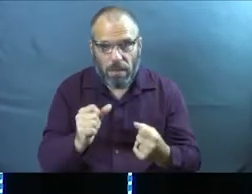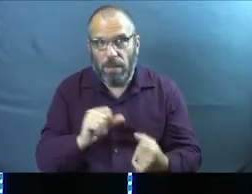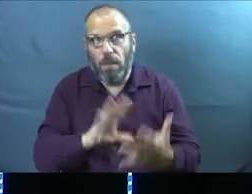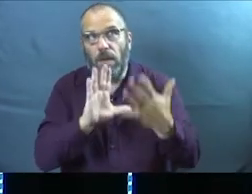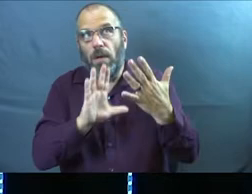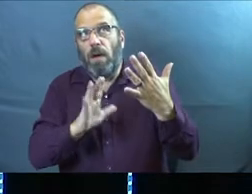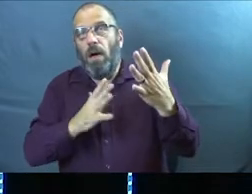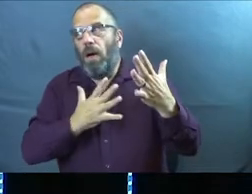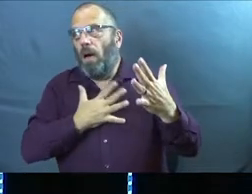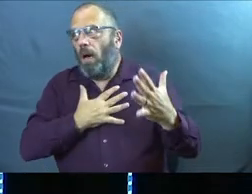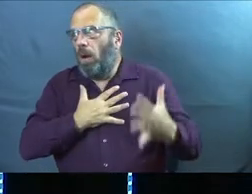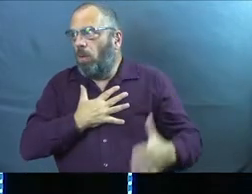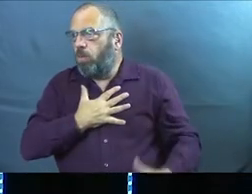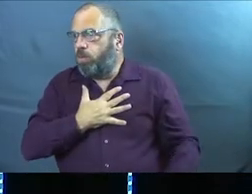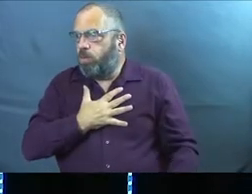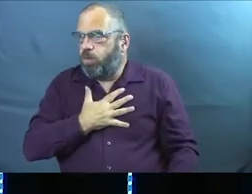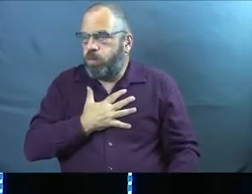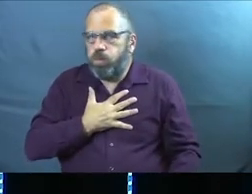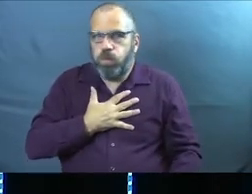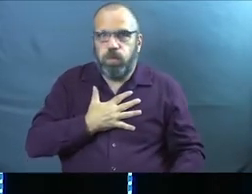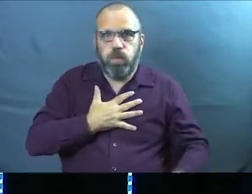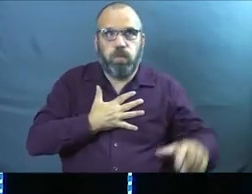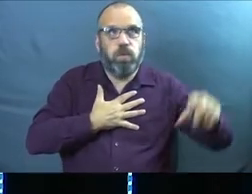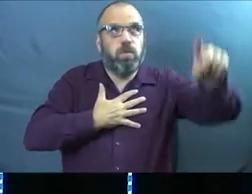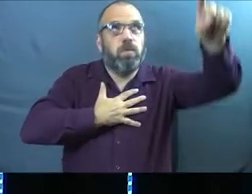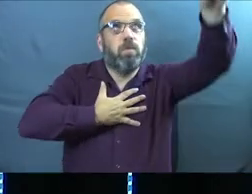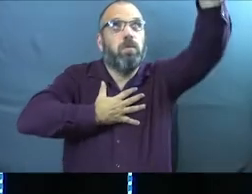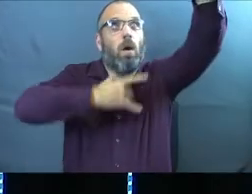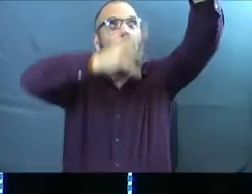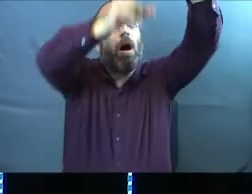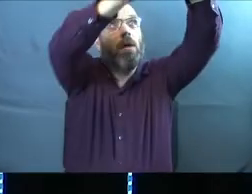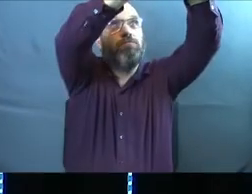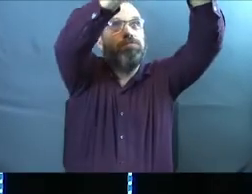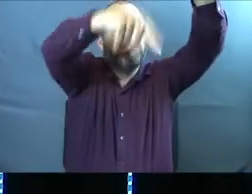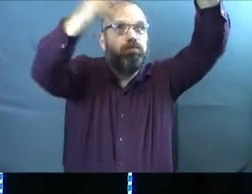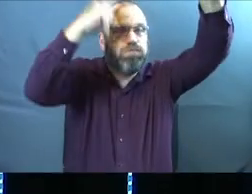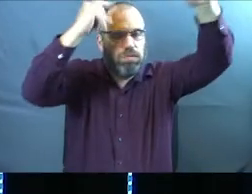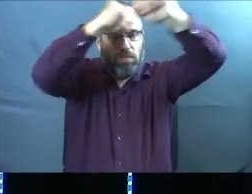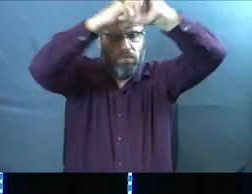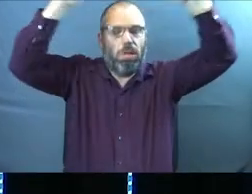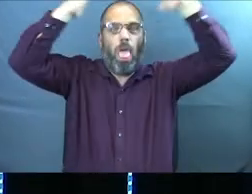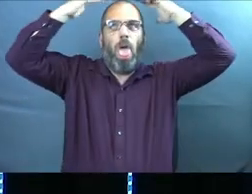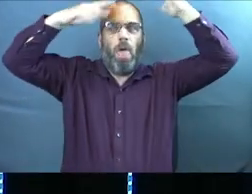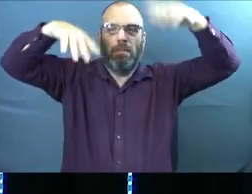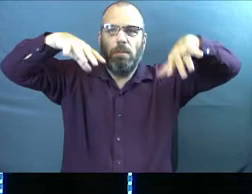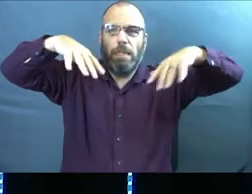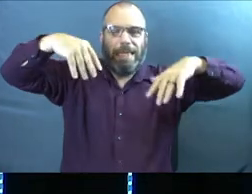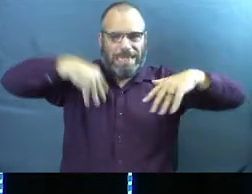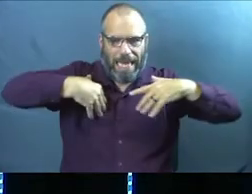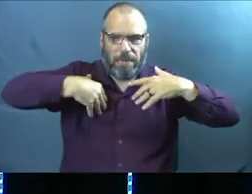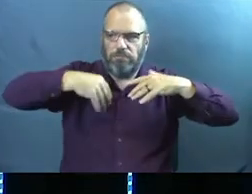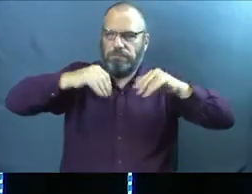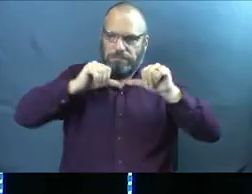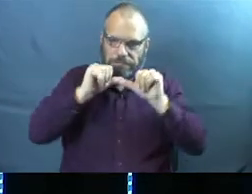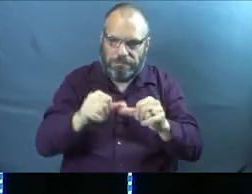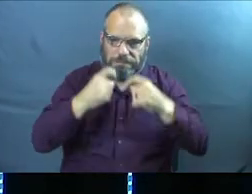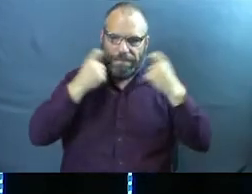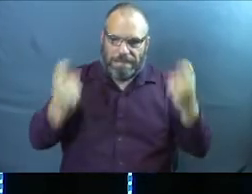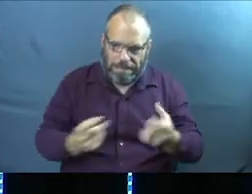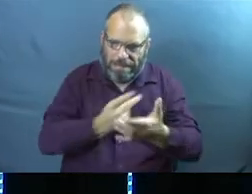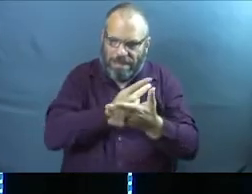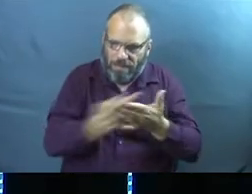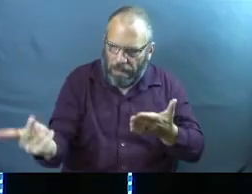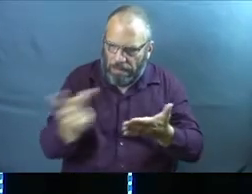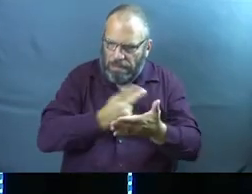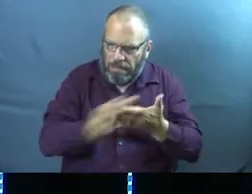oh, someday the lightning bolt is going to come down from heaven and strike my head. I just know it is because I've failed